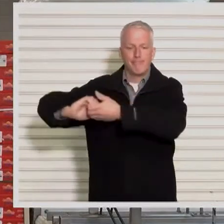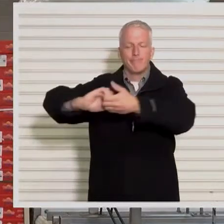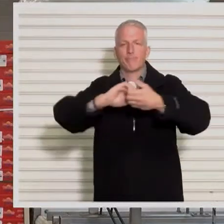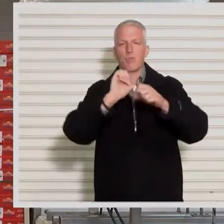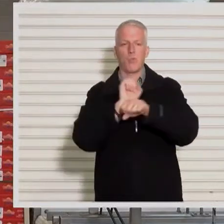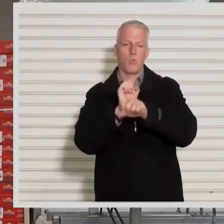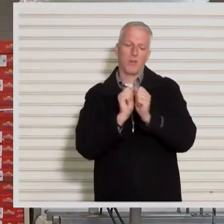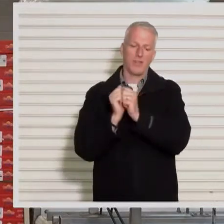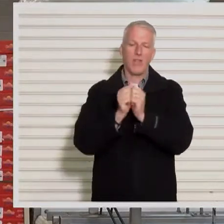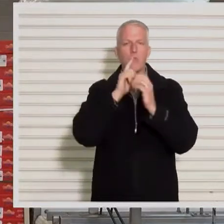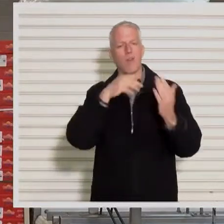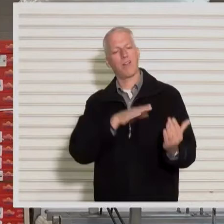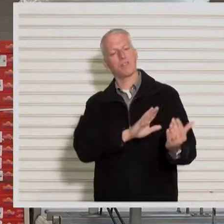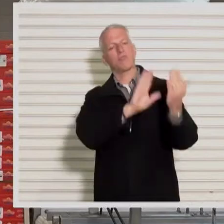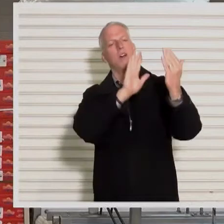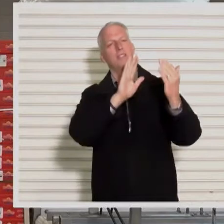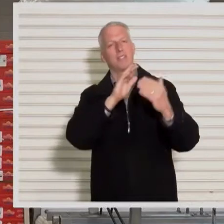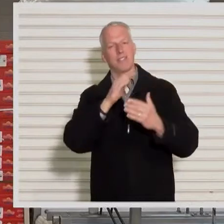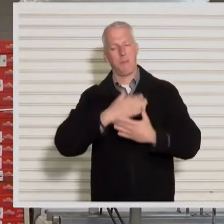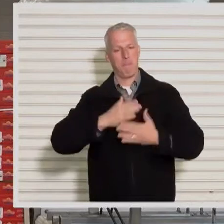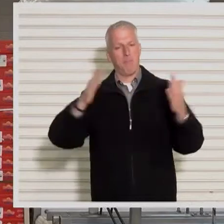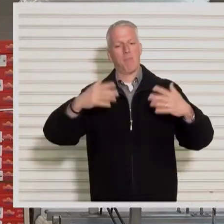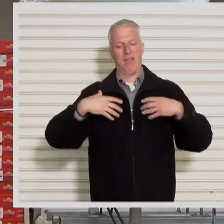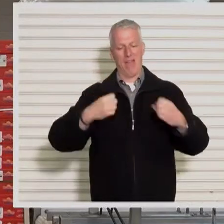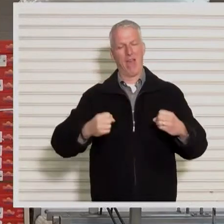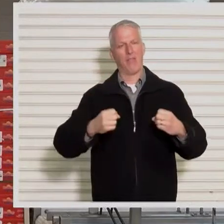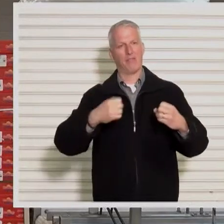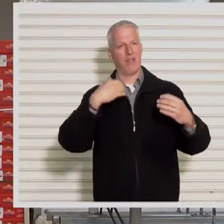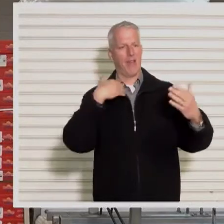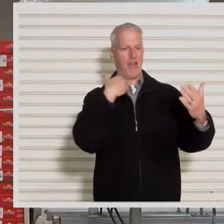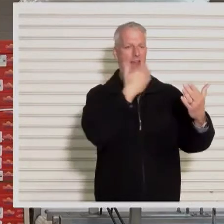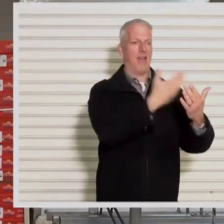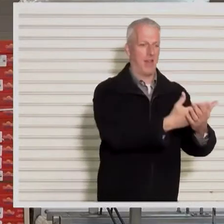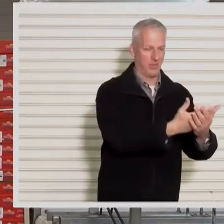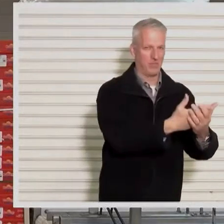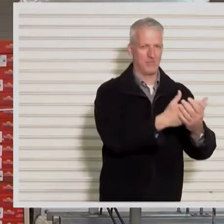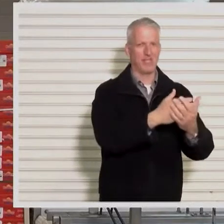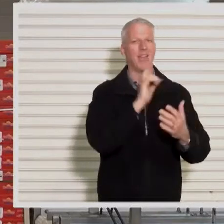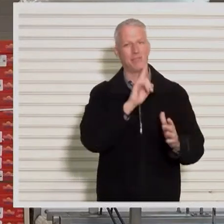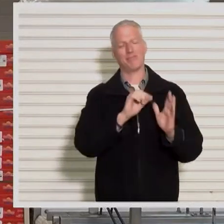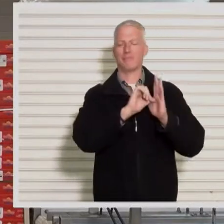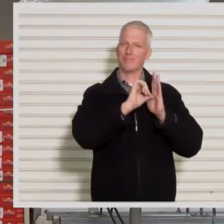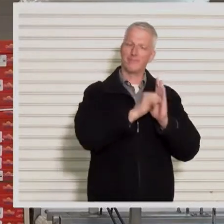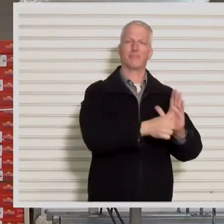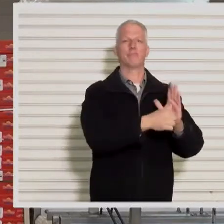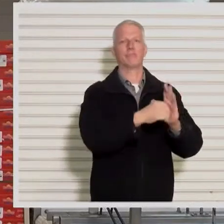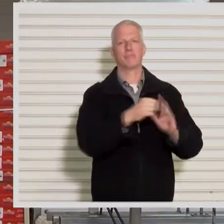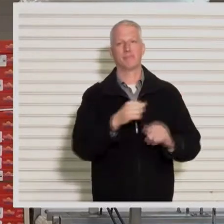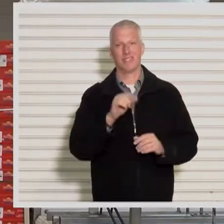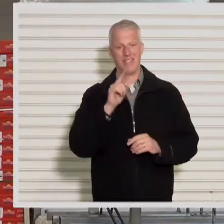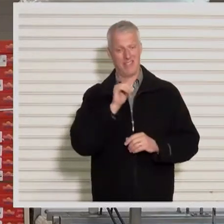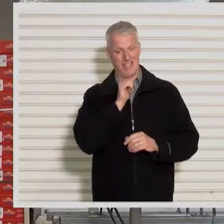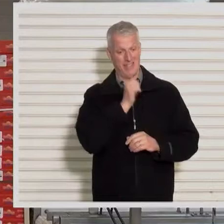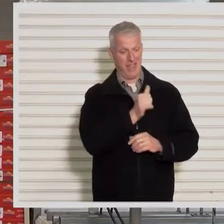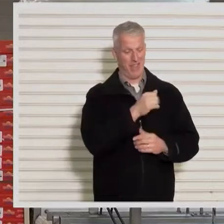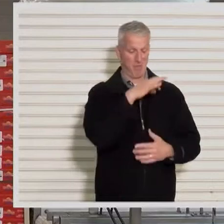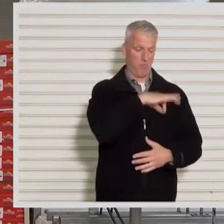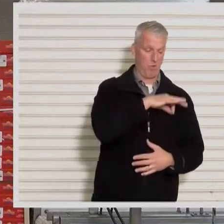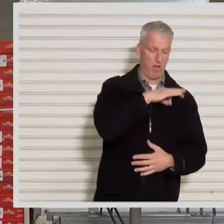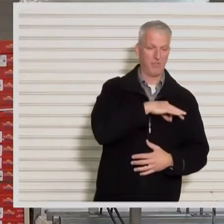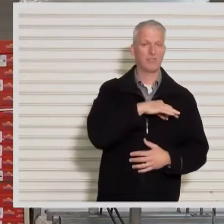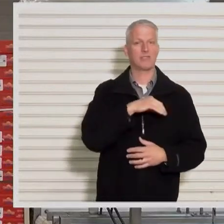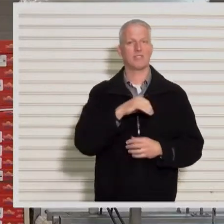to address public health outcomes and the pandemic, it stands out. Nonprofits such as